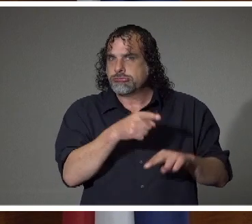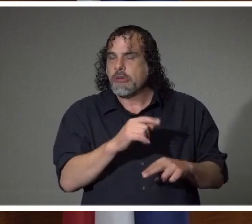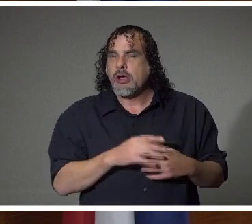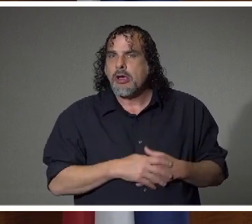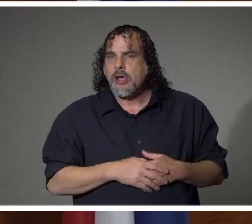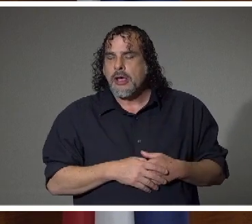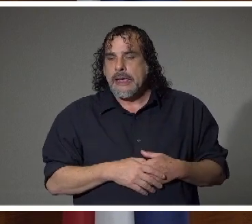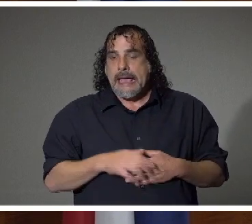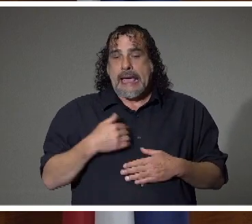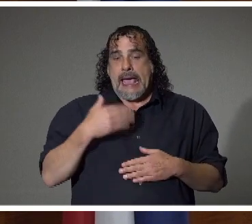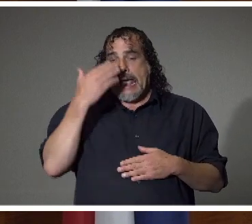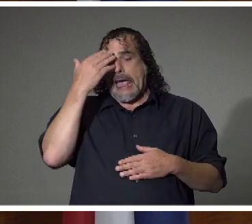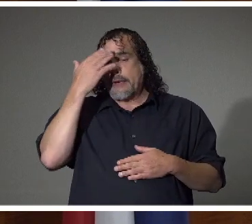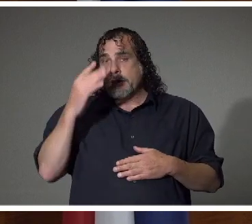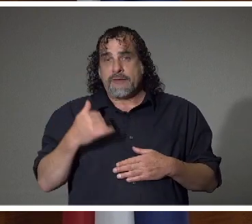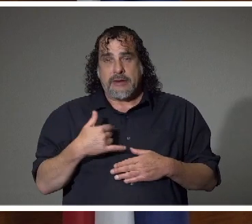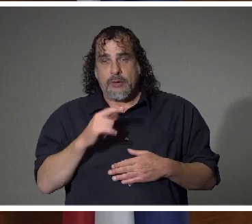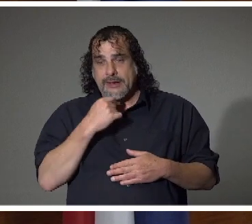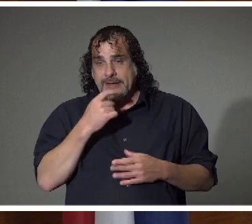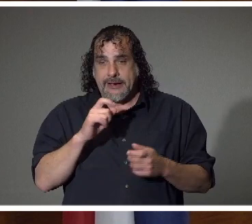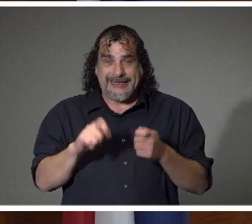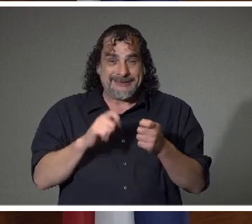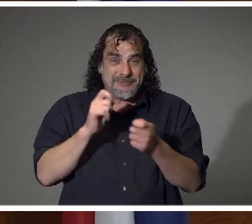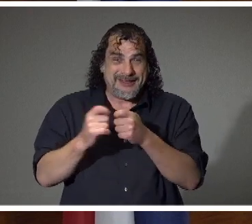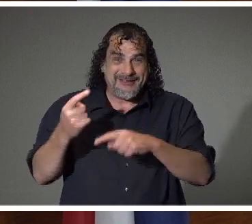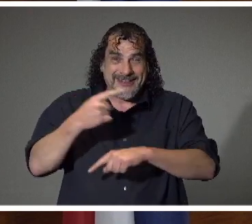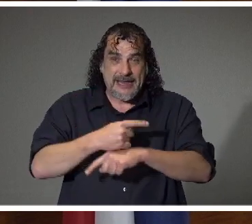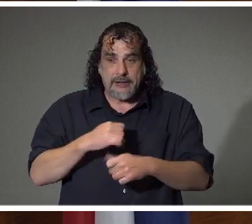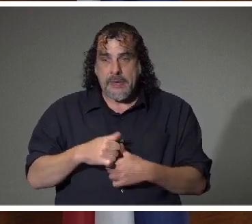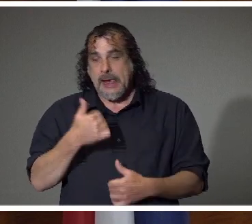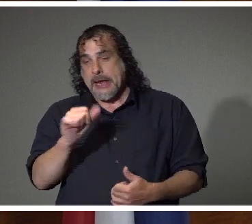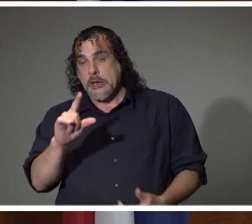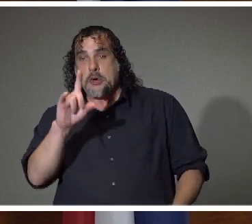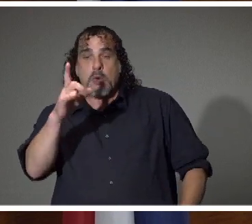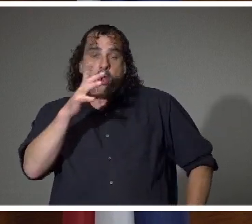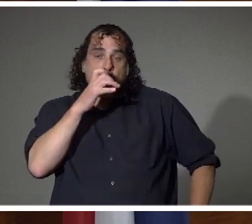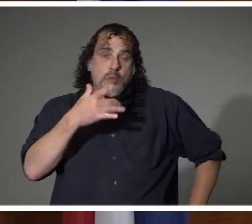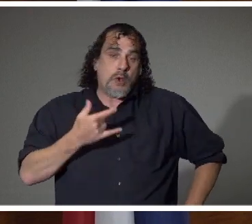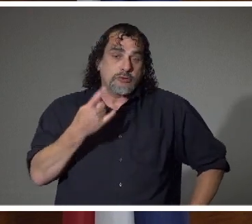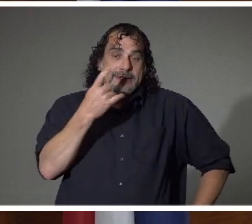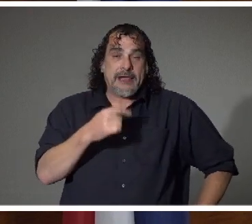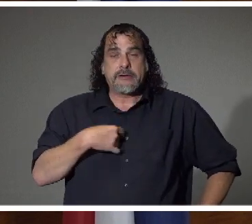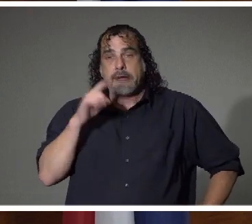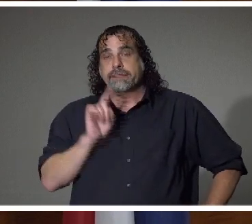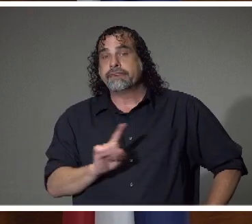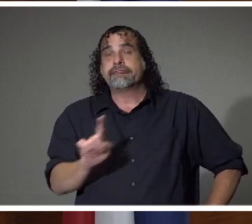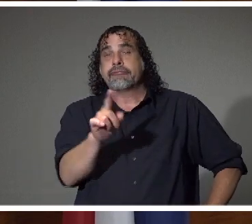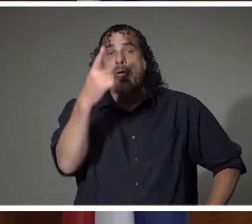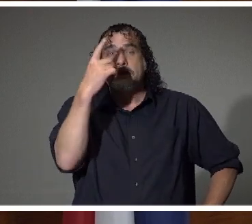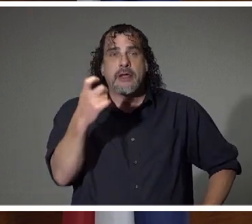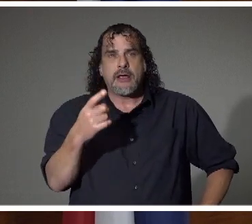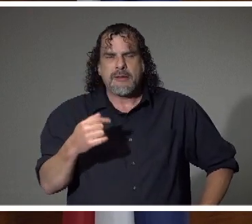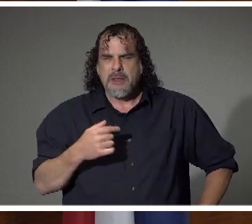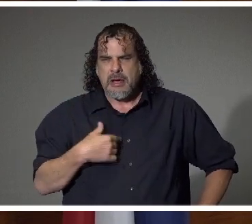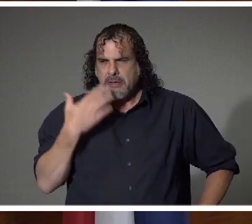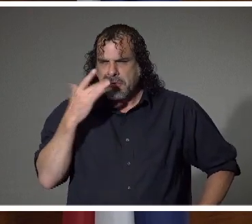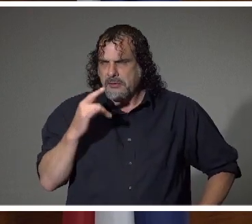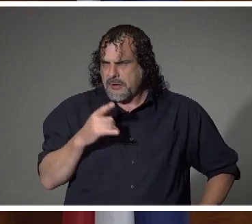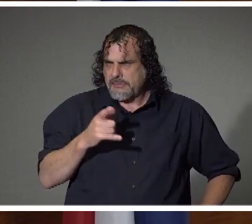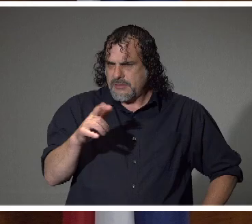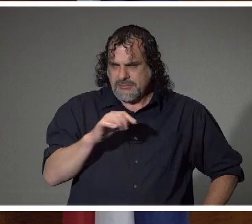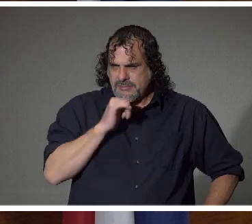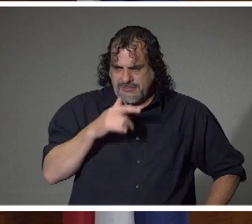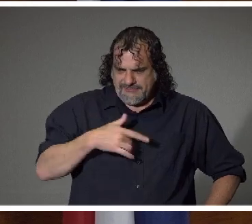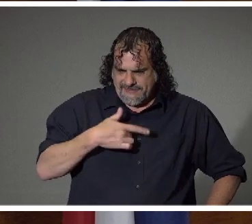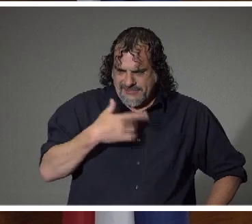that anybody's going to be able to give you a specific date as to when anybody who wants a test can get a test, but I'm not sure why anyone would want a test if